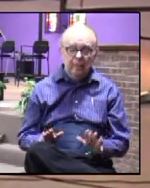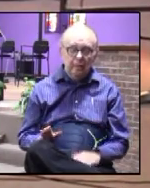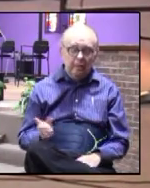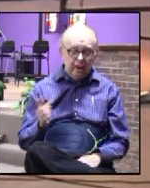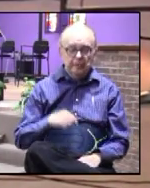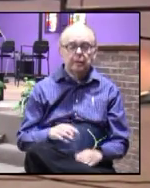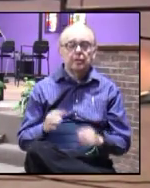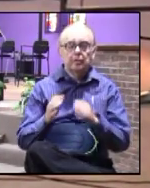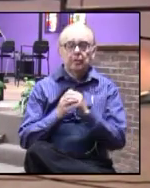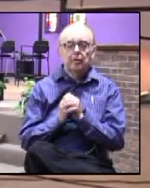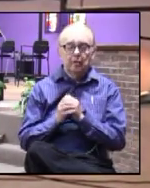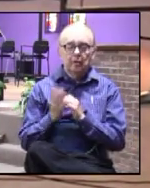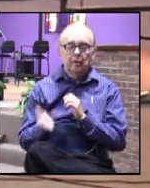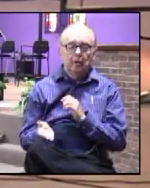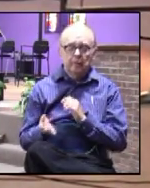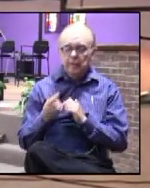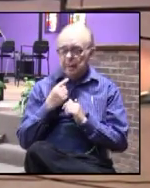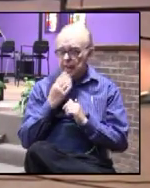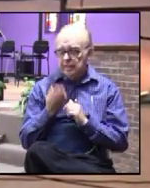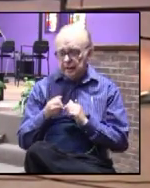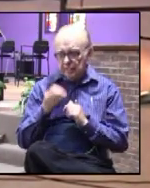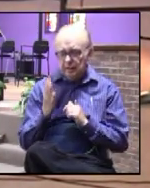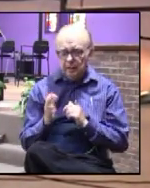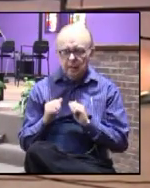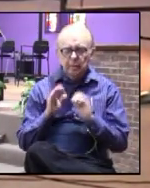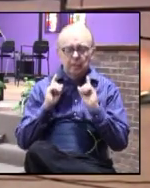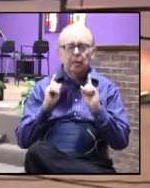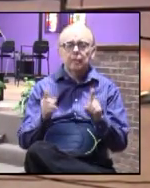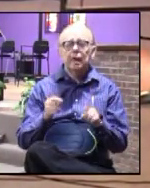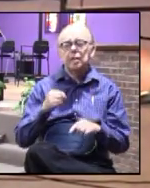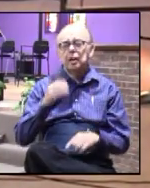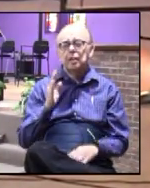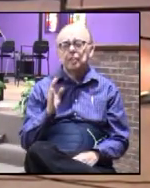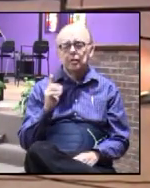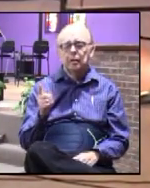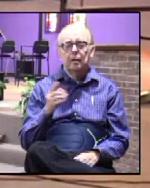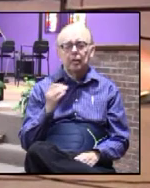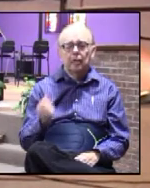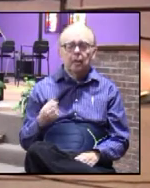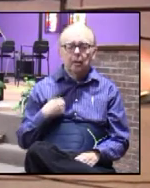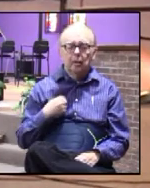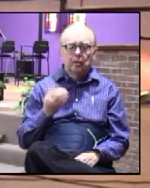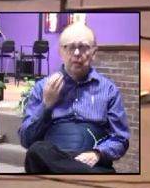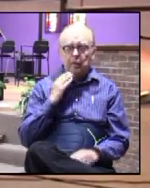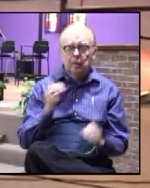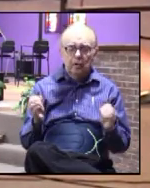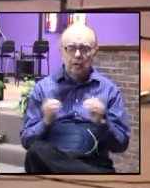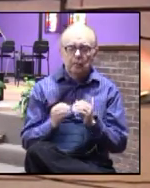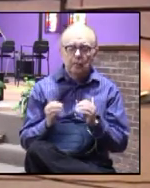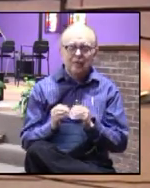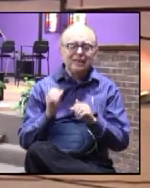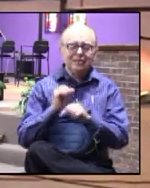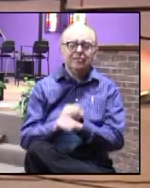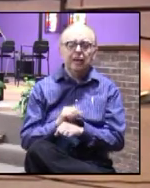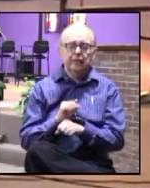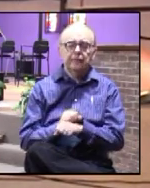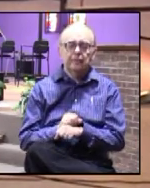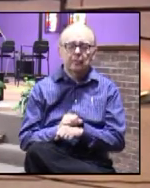worship. I'm here to say, thank you, God. How great are you? Because I'm no longer a slave.